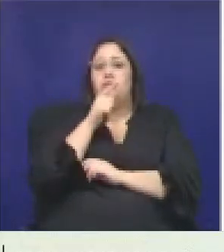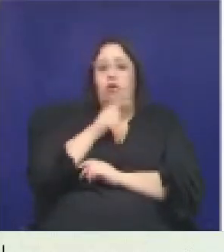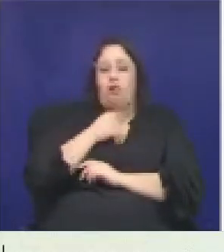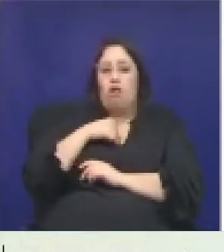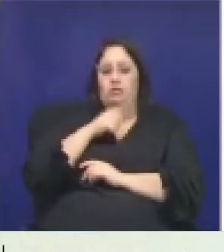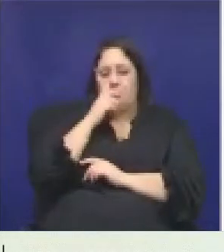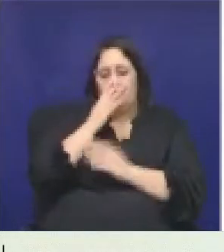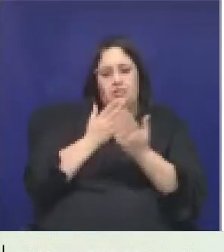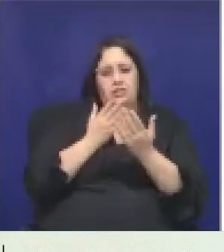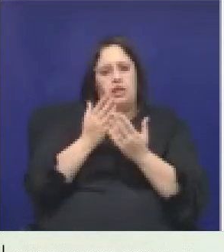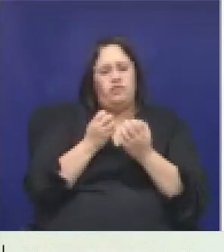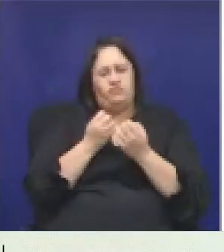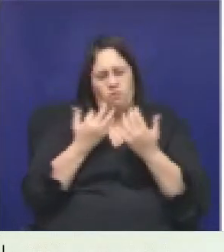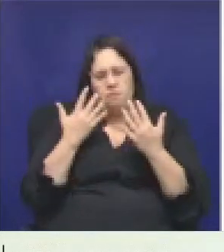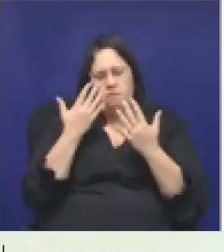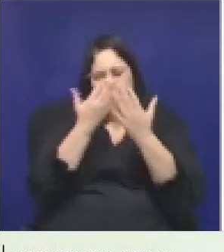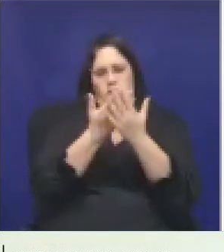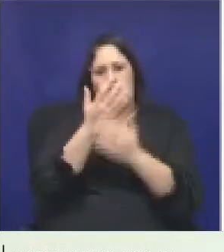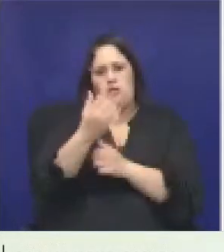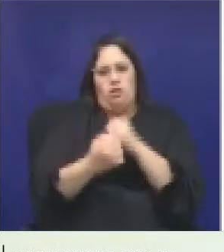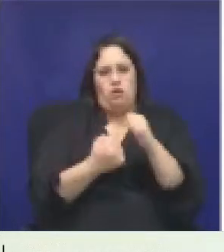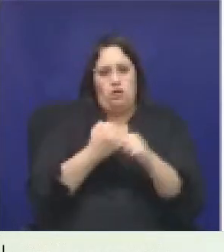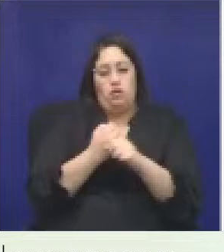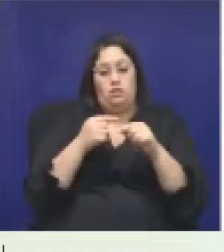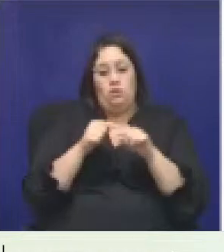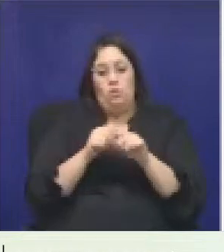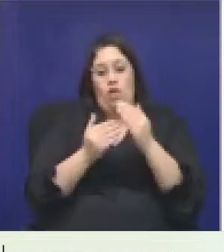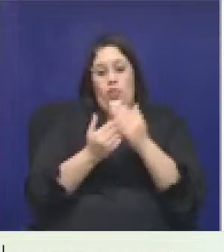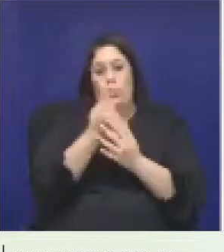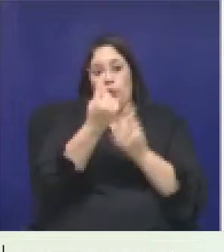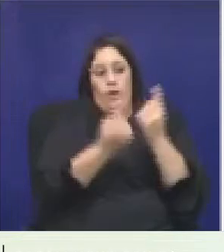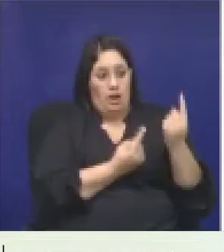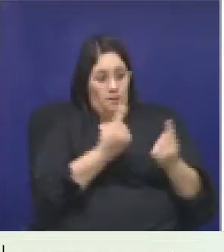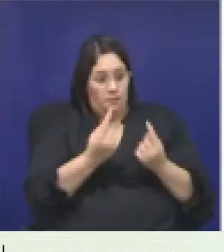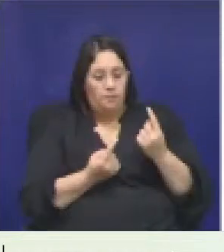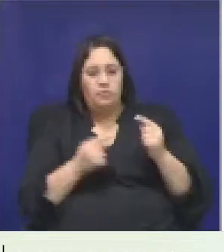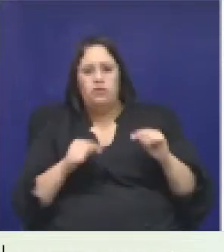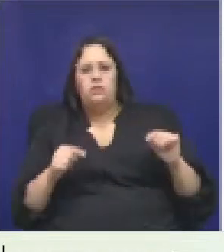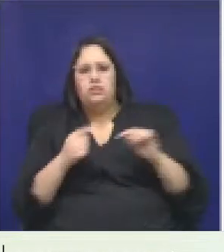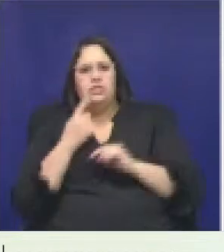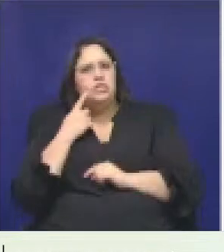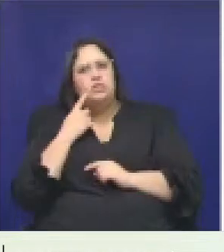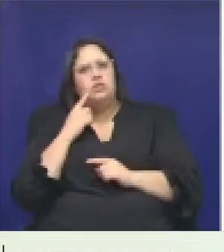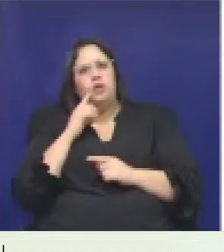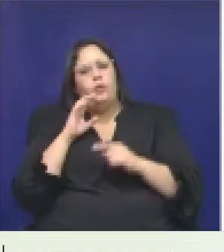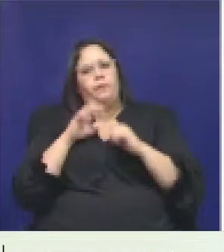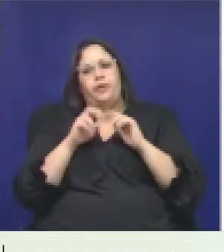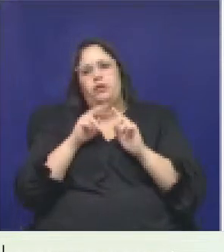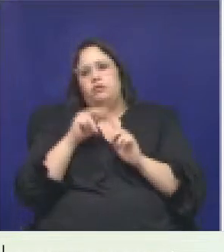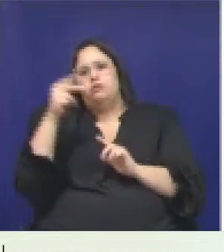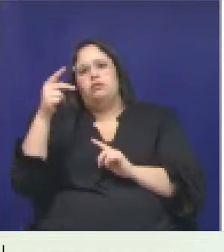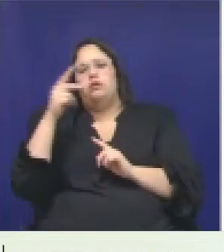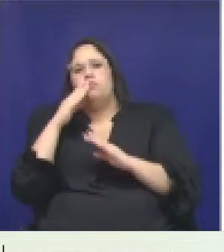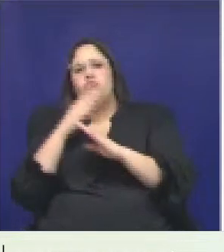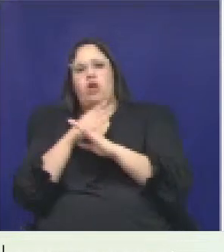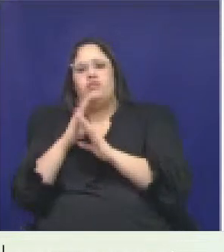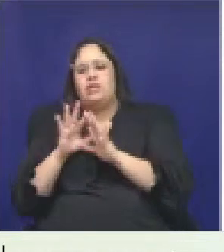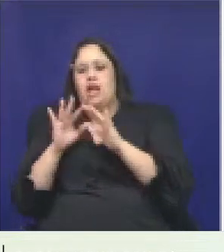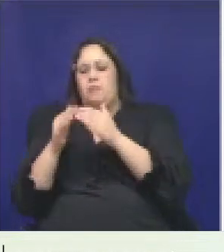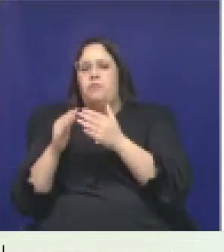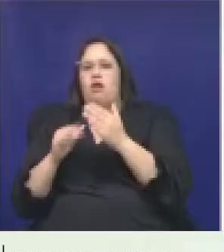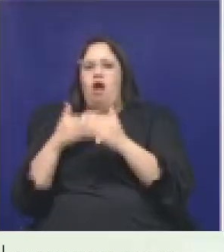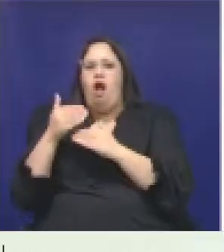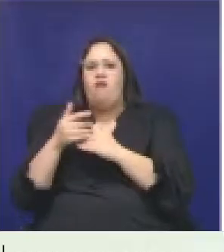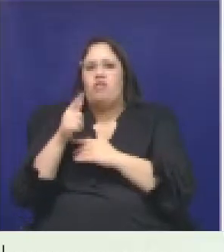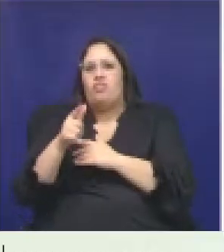been in service for so many years, whilst the newcomers were easily picked to private companies after their